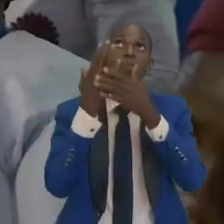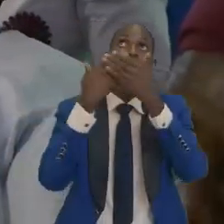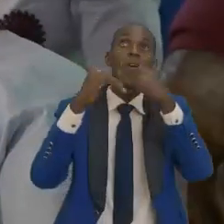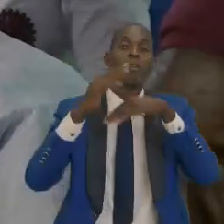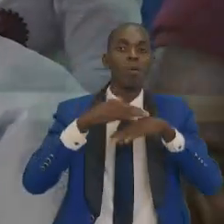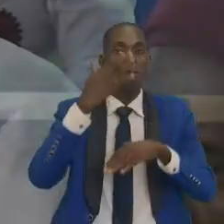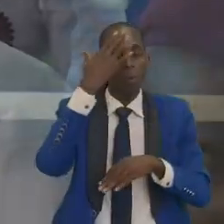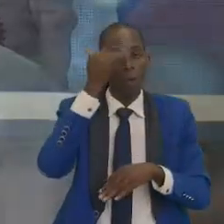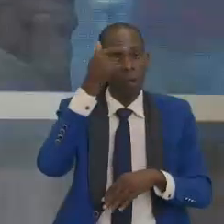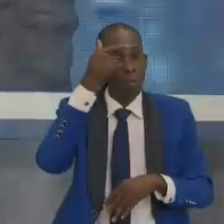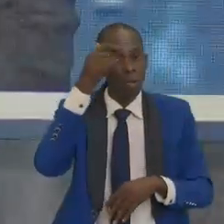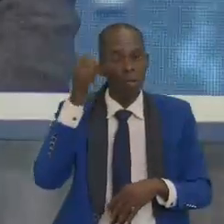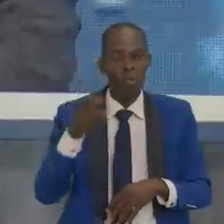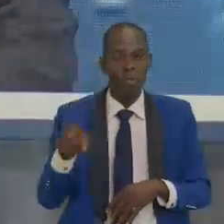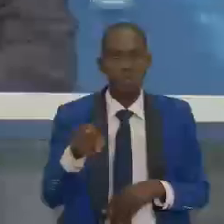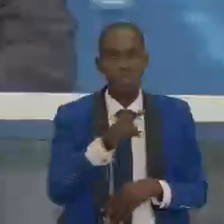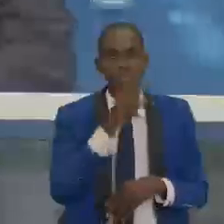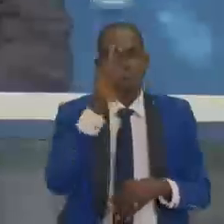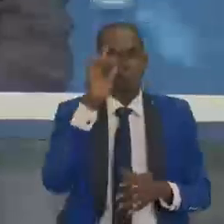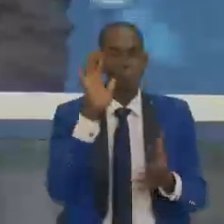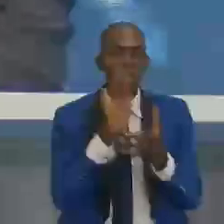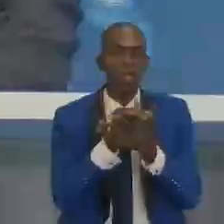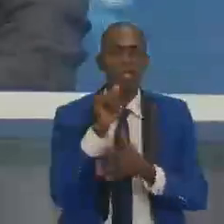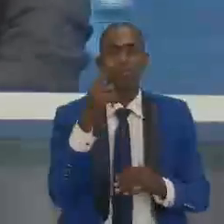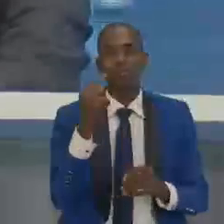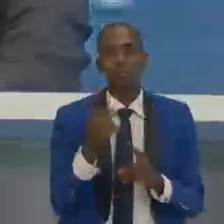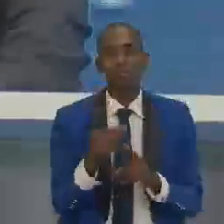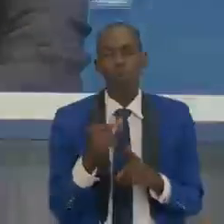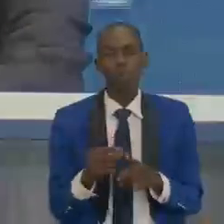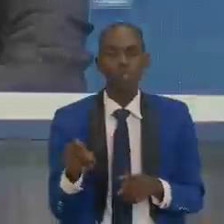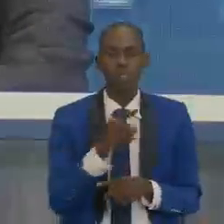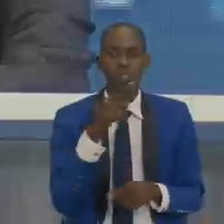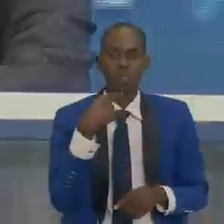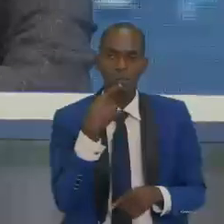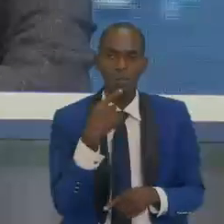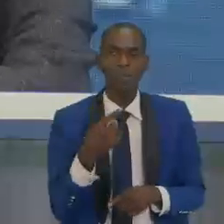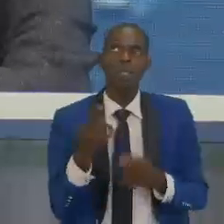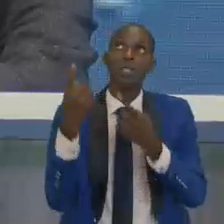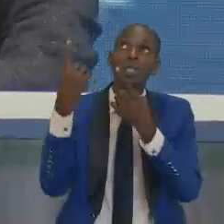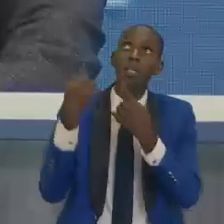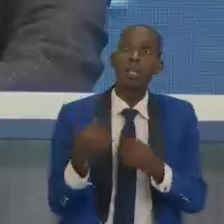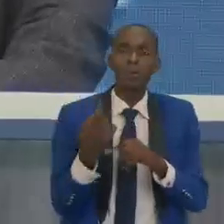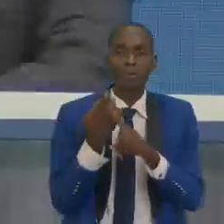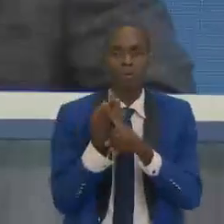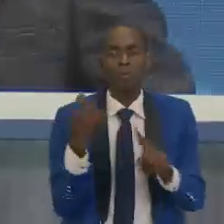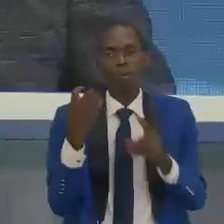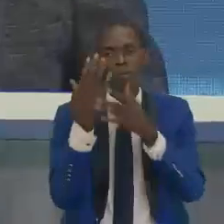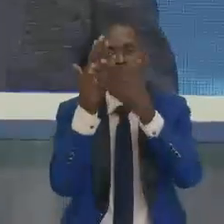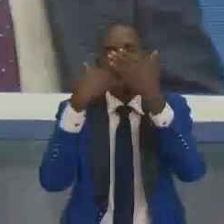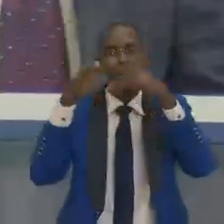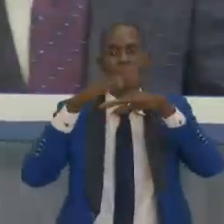because they believed the word he spoke came from heaven.